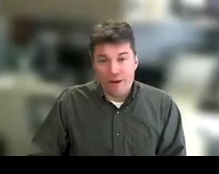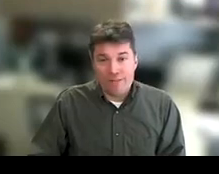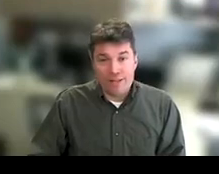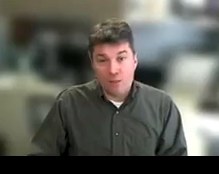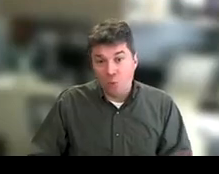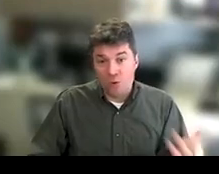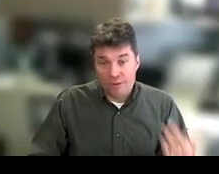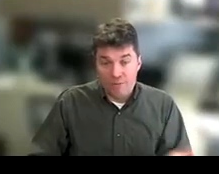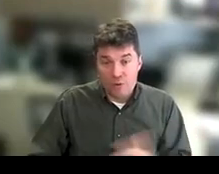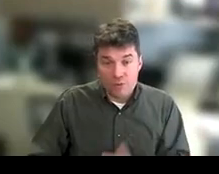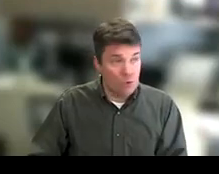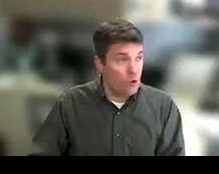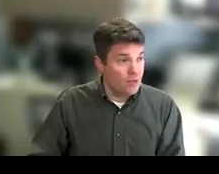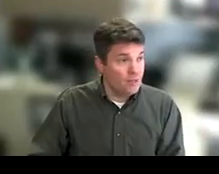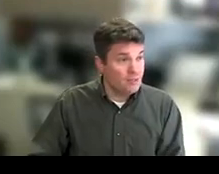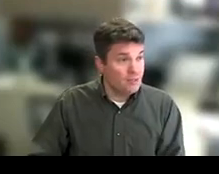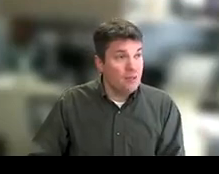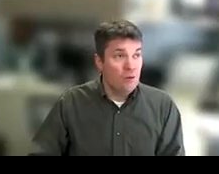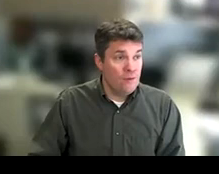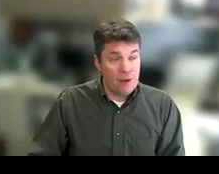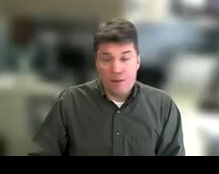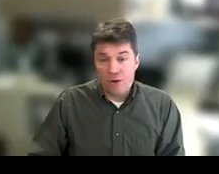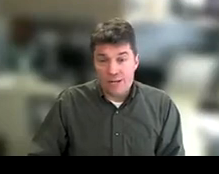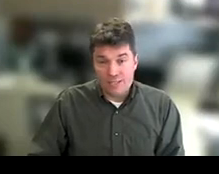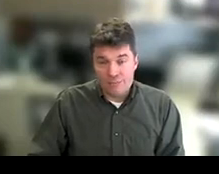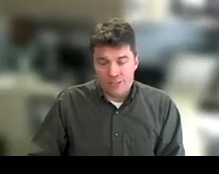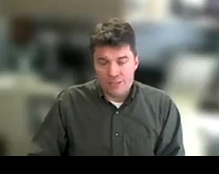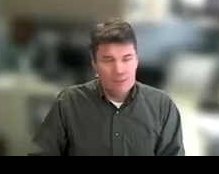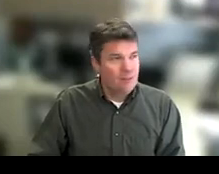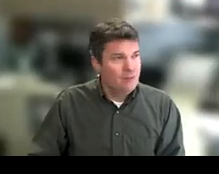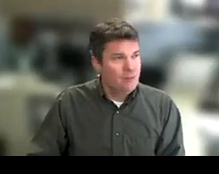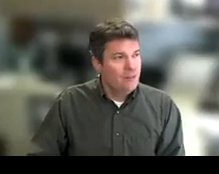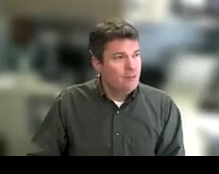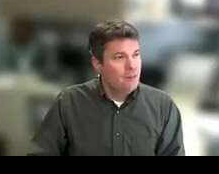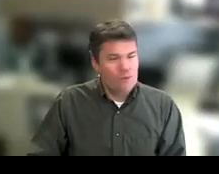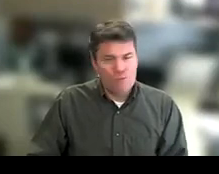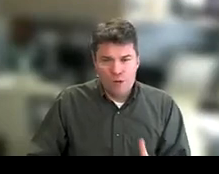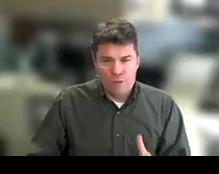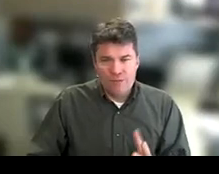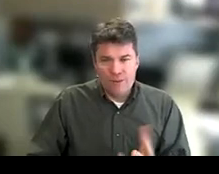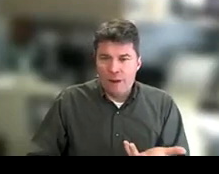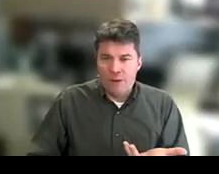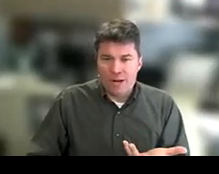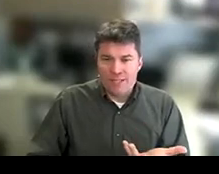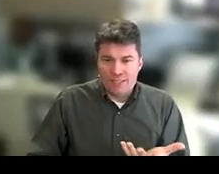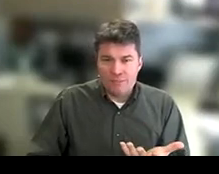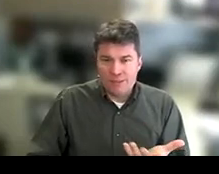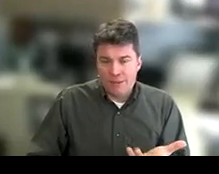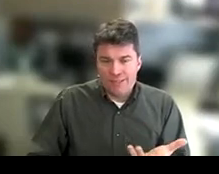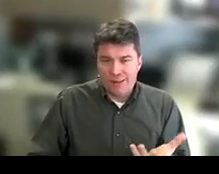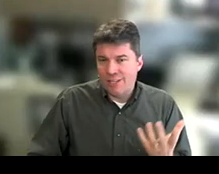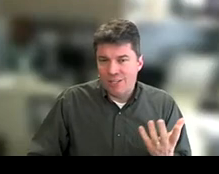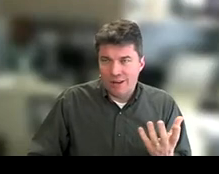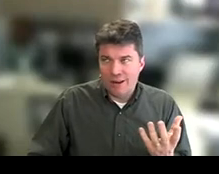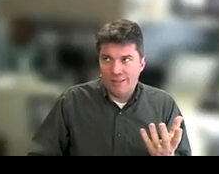and these amplified things can work with telephones and doorbells, or even baby cry systems. And really briefly, the baby